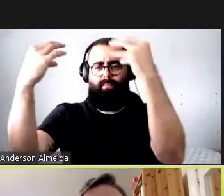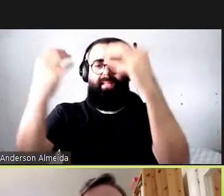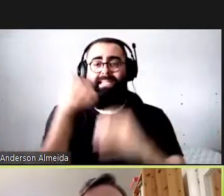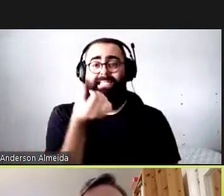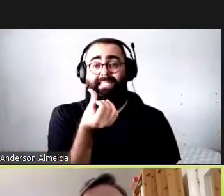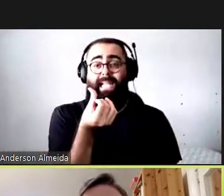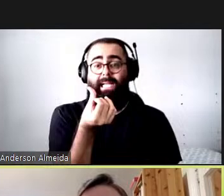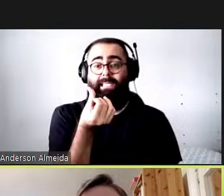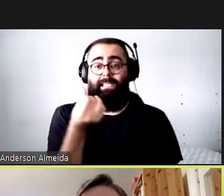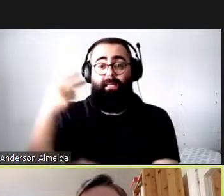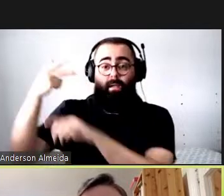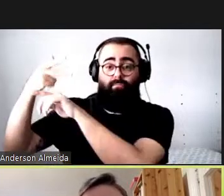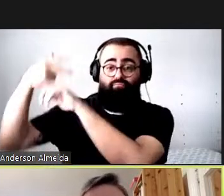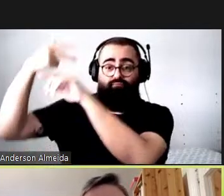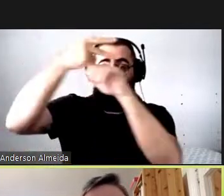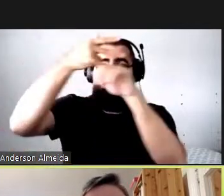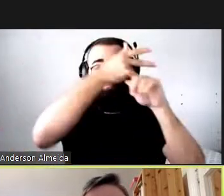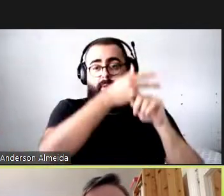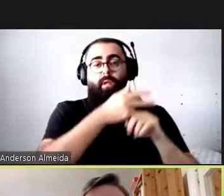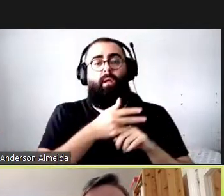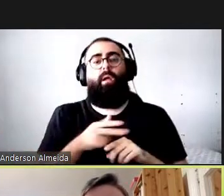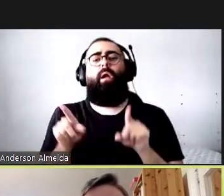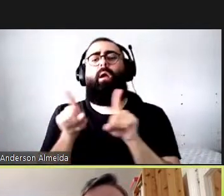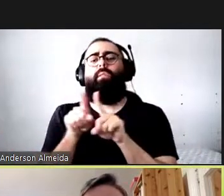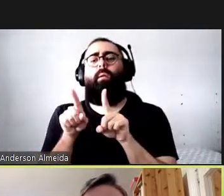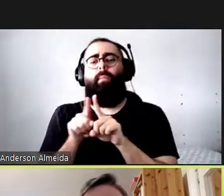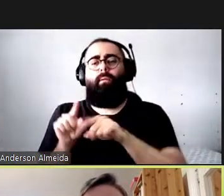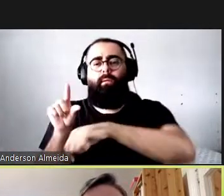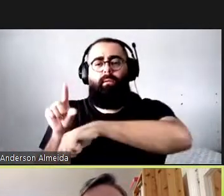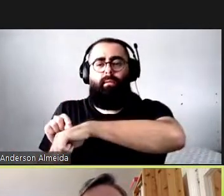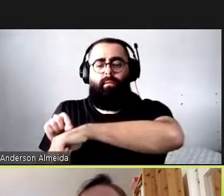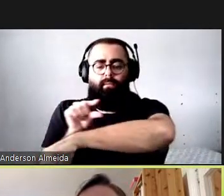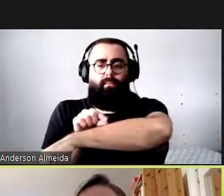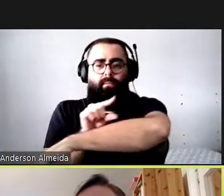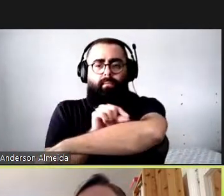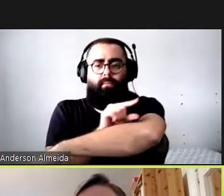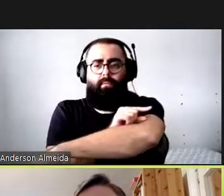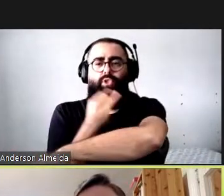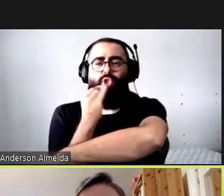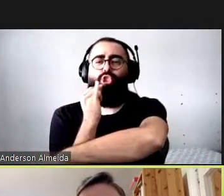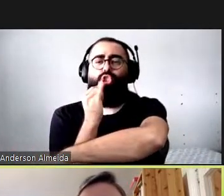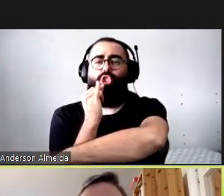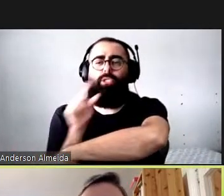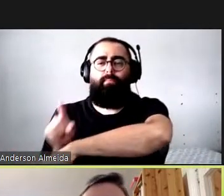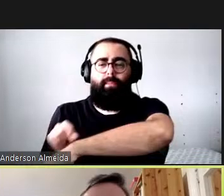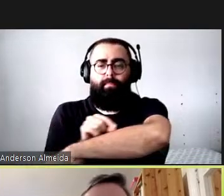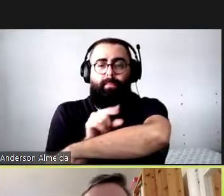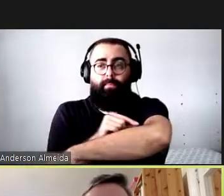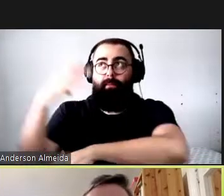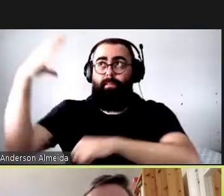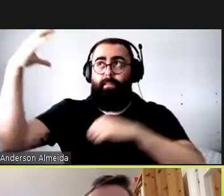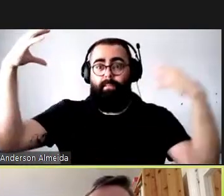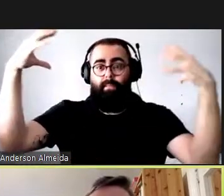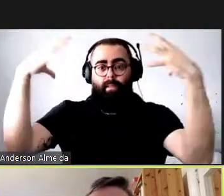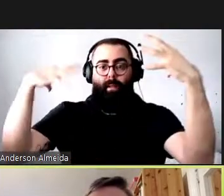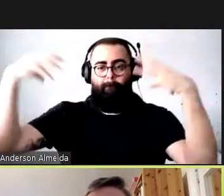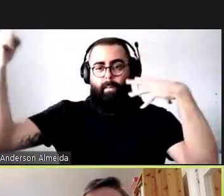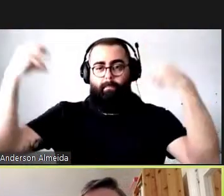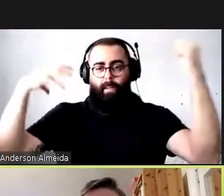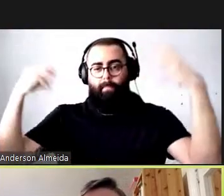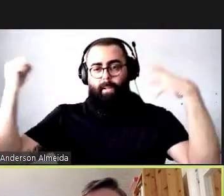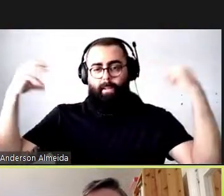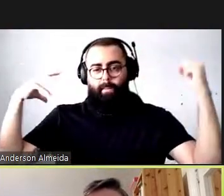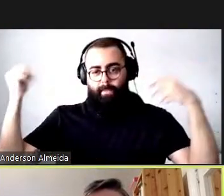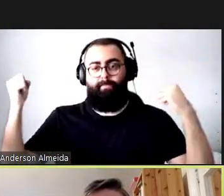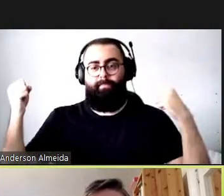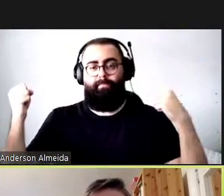place reflective markers on the body of our signing participants. These are